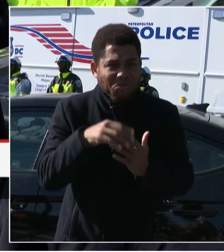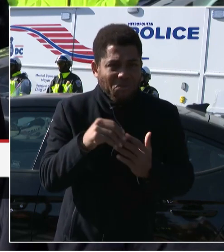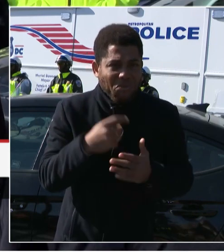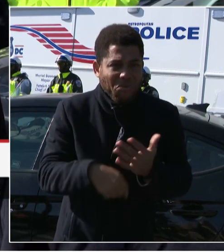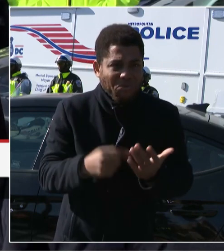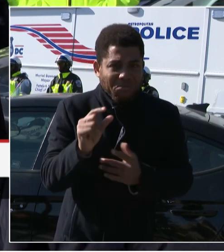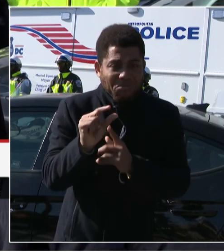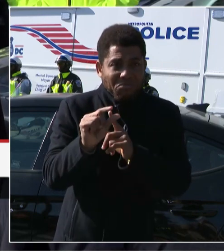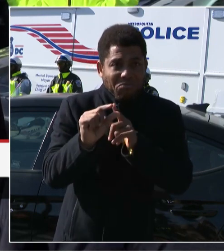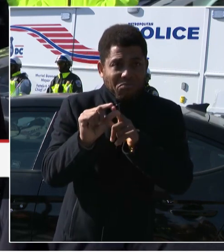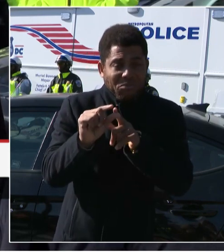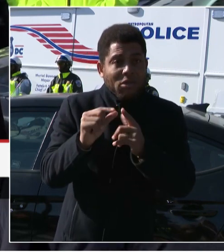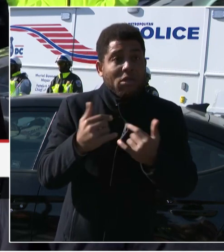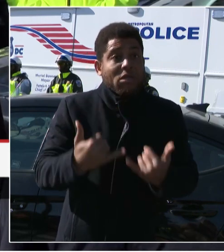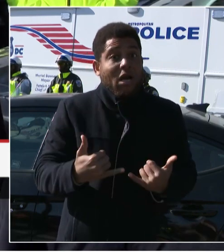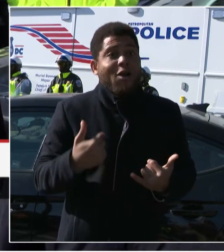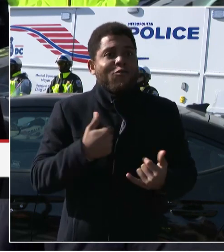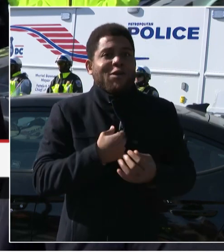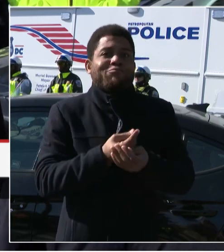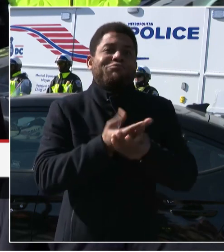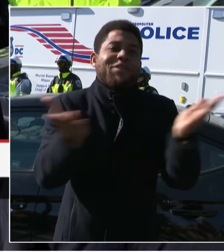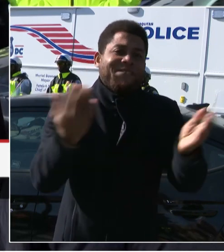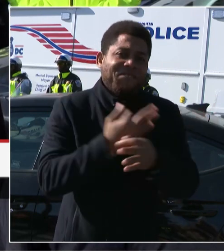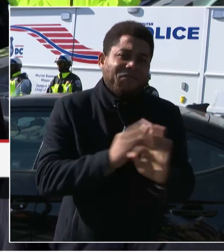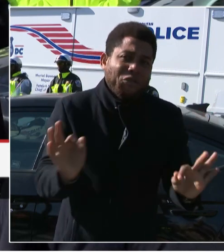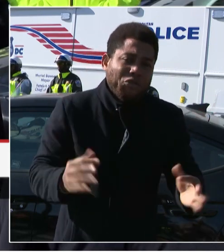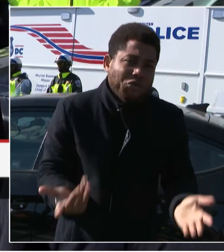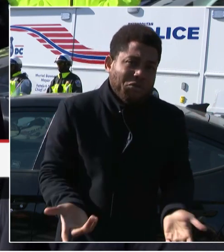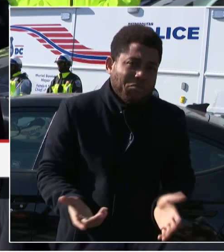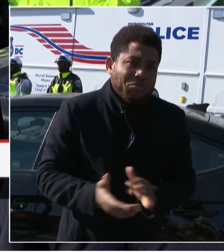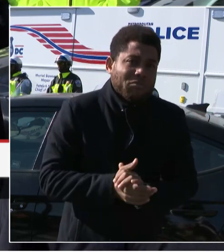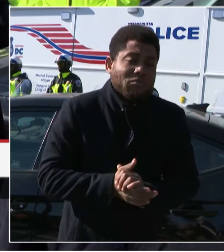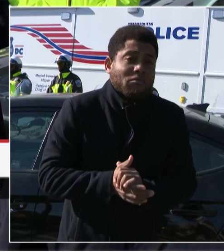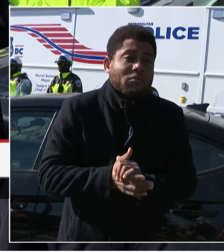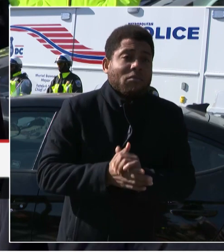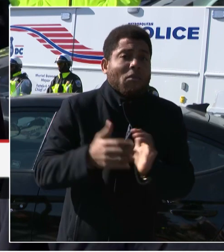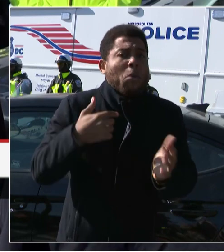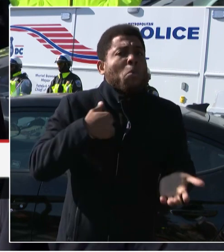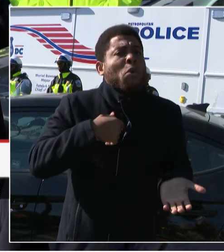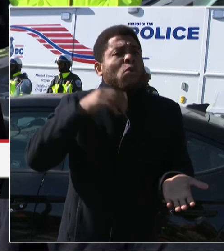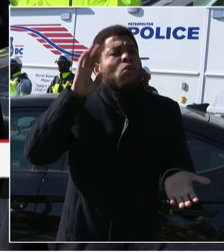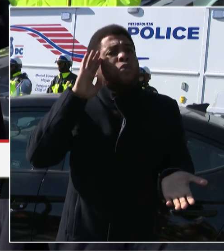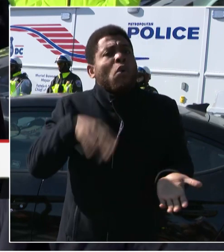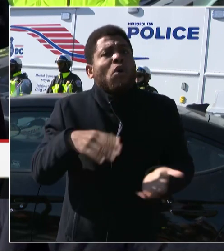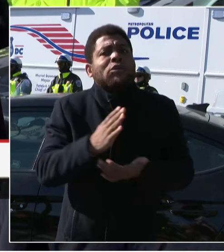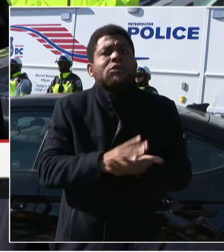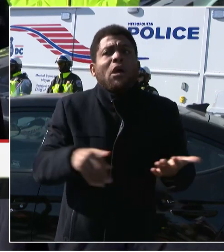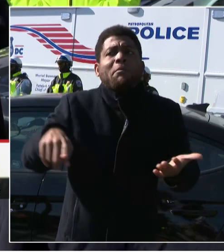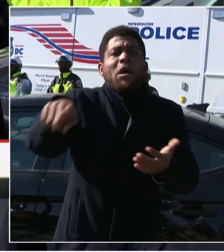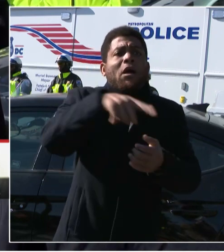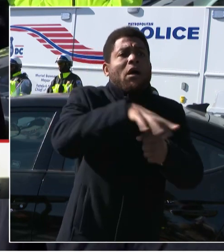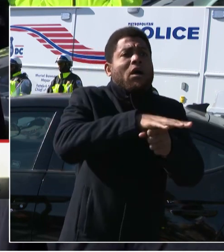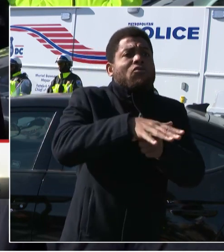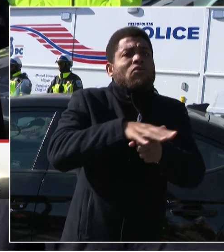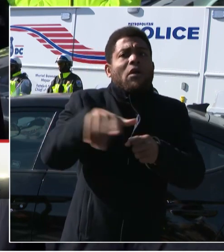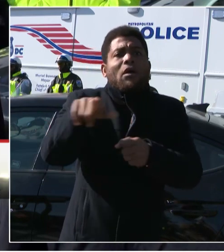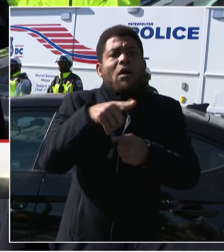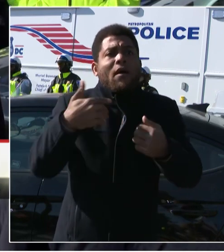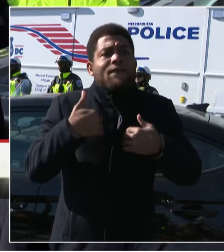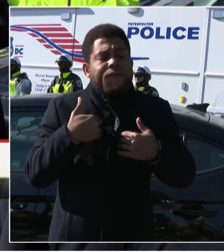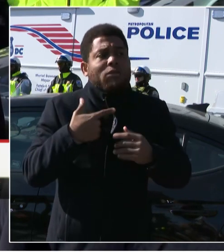making sure that we're working in precincts that we know have had a high number of vehicle